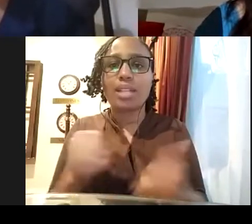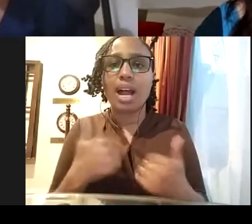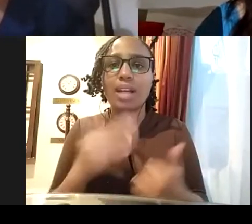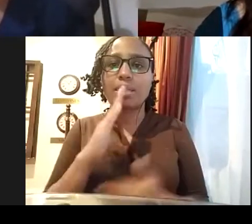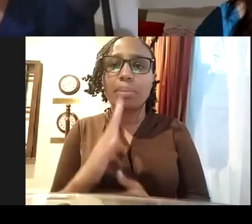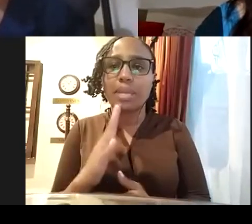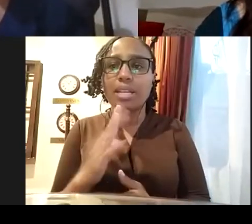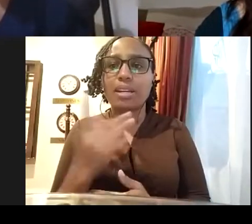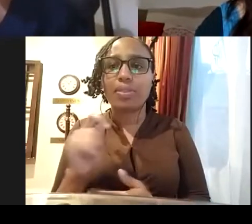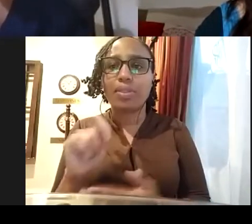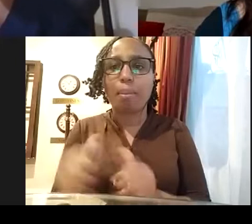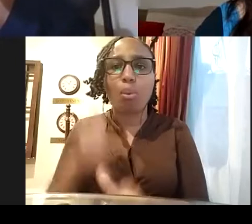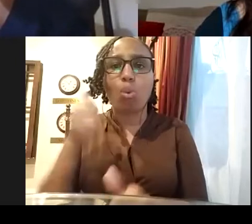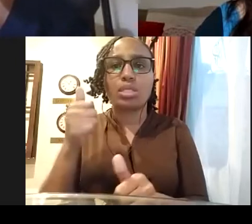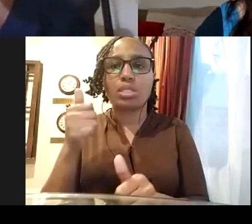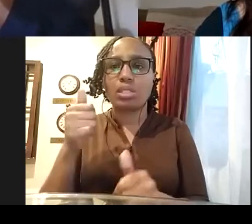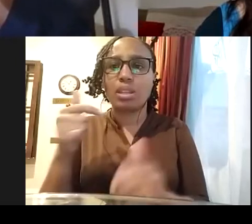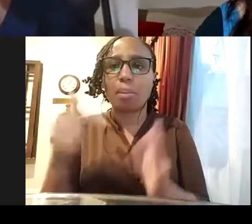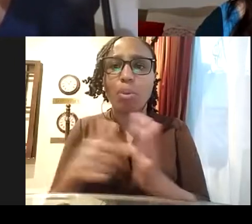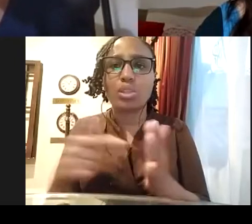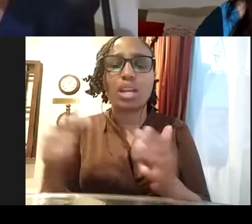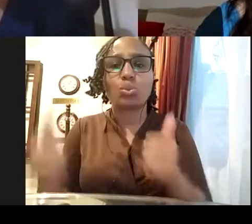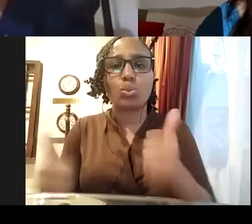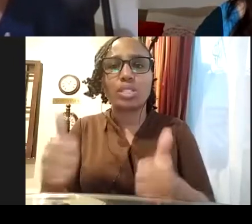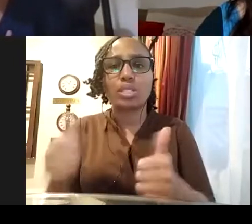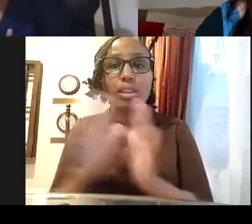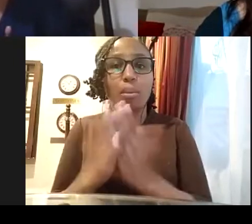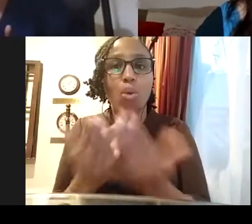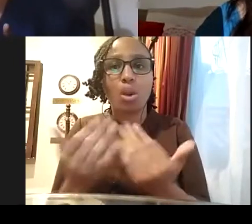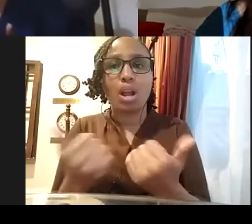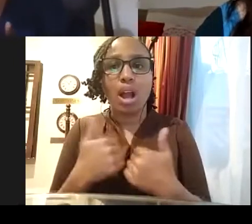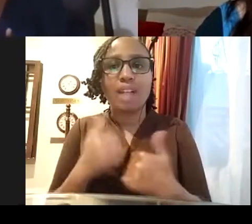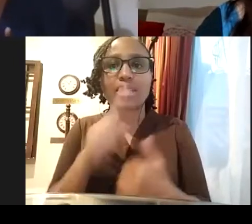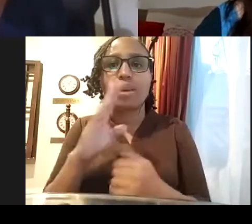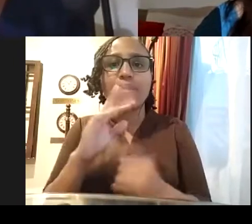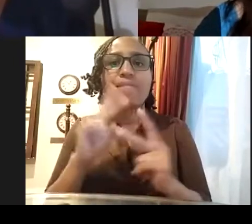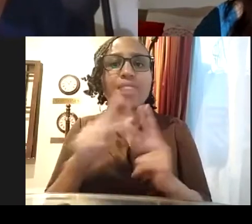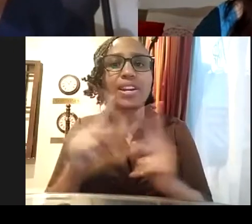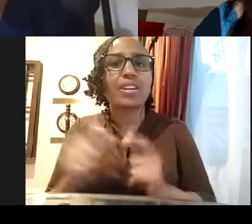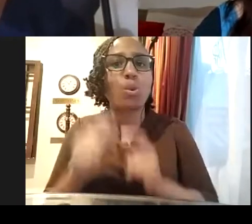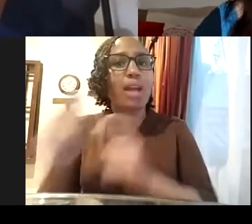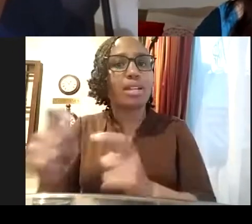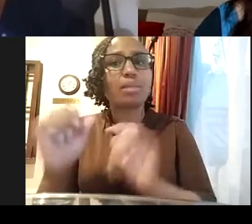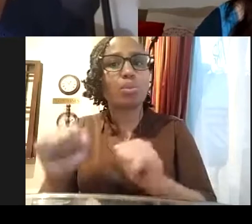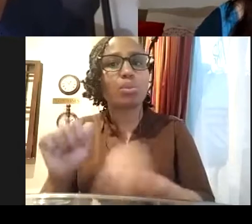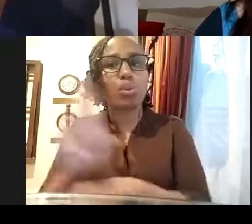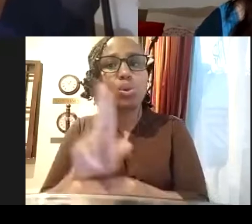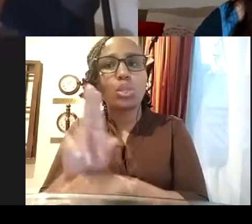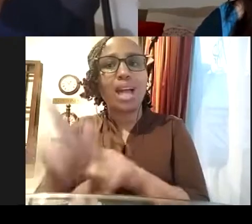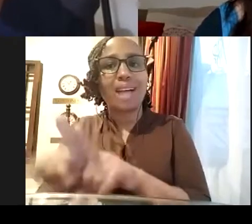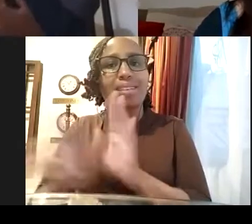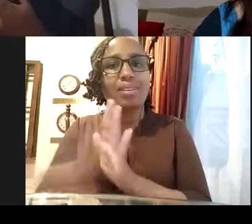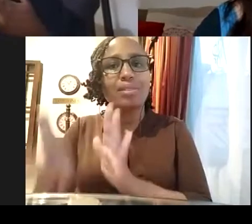the most, I think, the point at which the book has been the most rewarding, that it can be used as an access point for this much younger